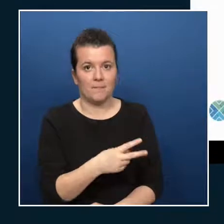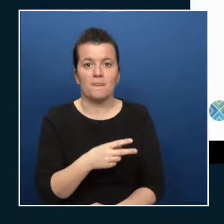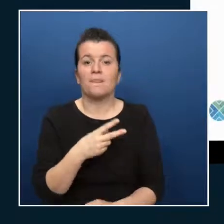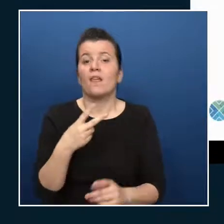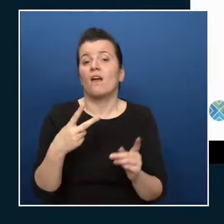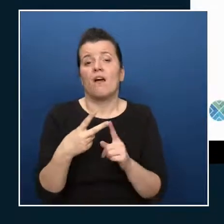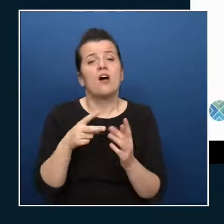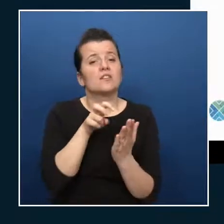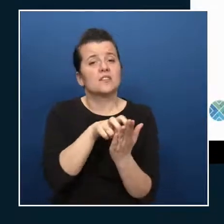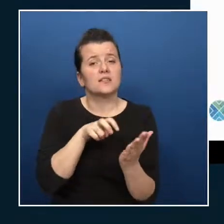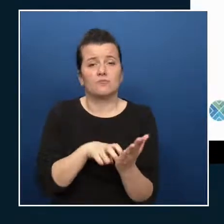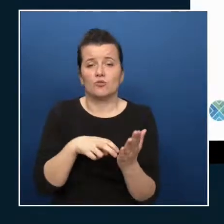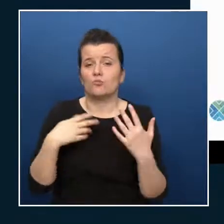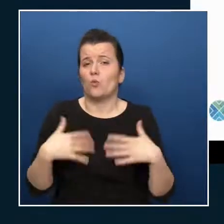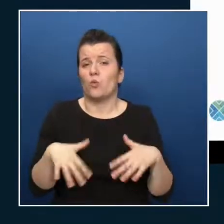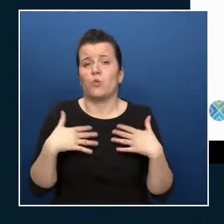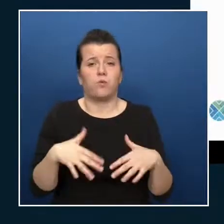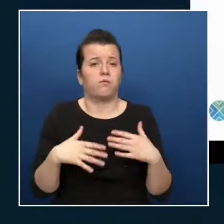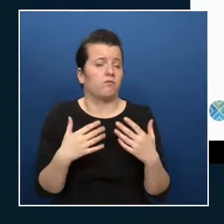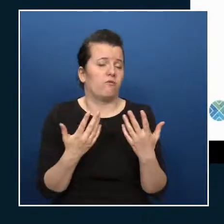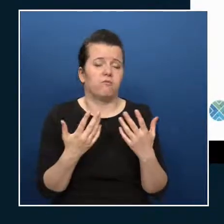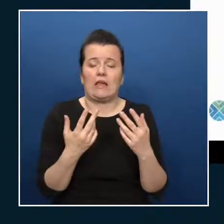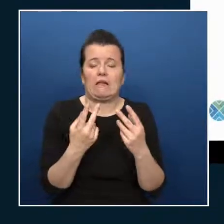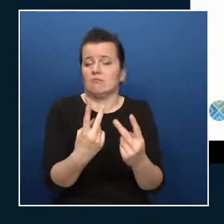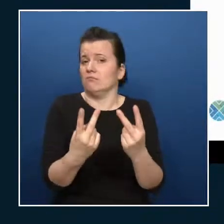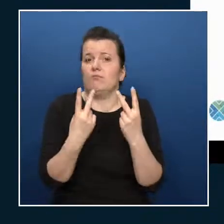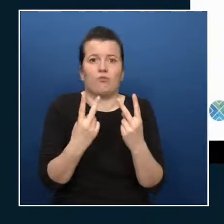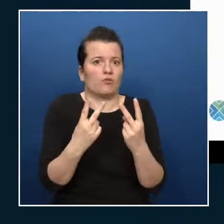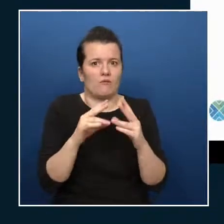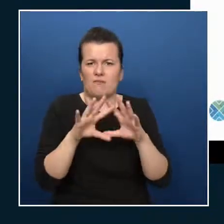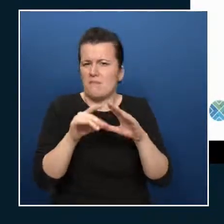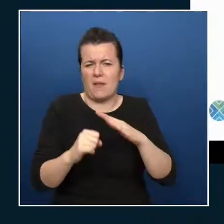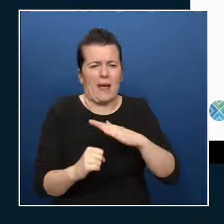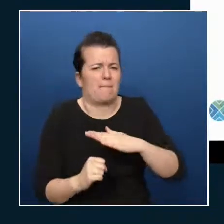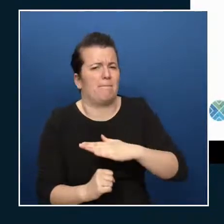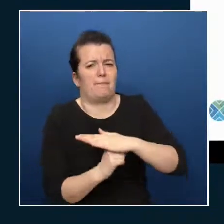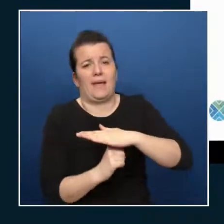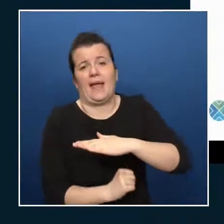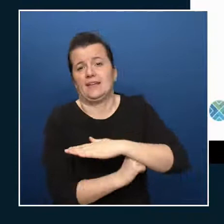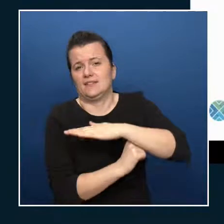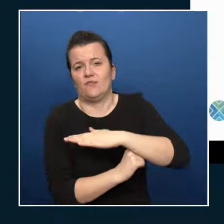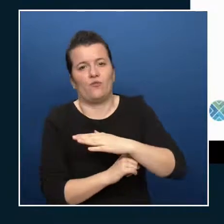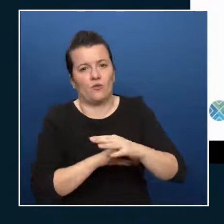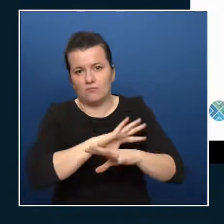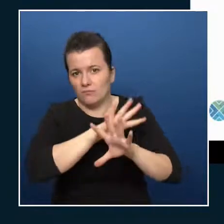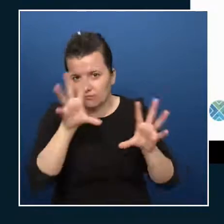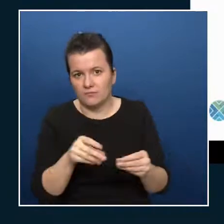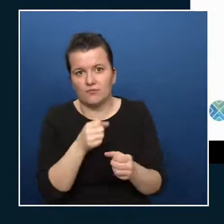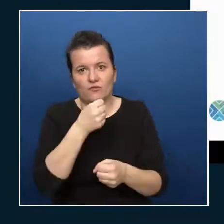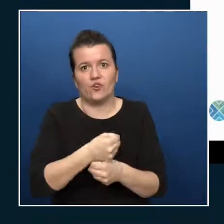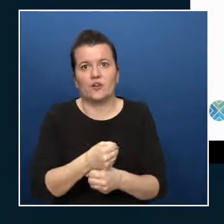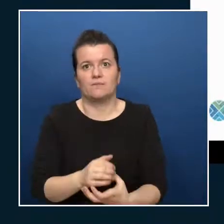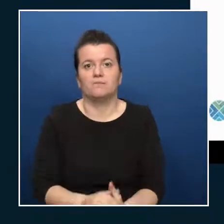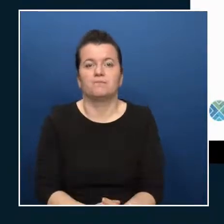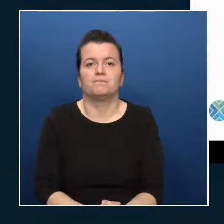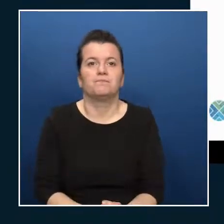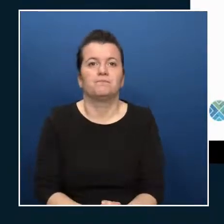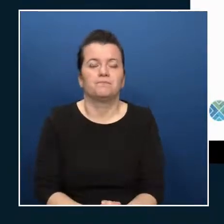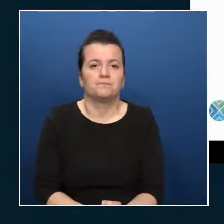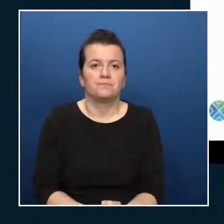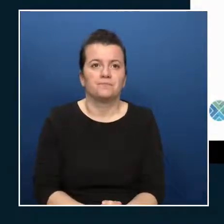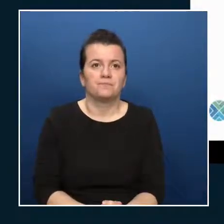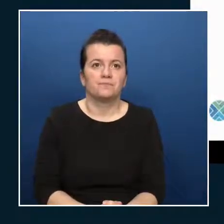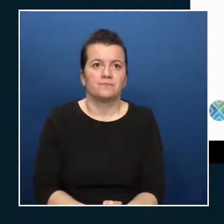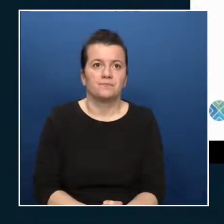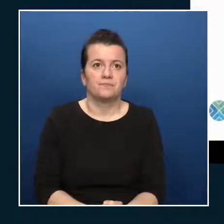And even though the landing zone framework has enterprise scale in it, it's